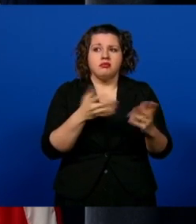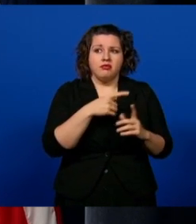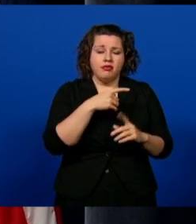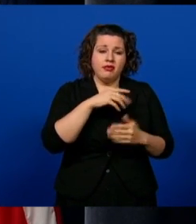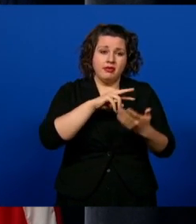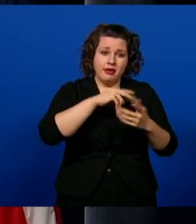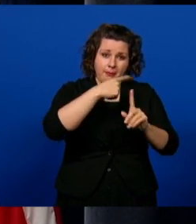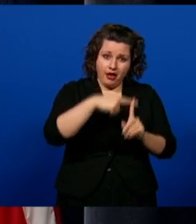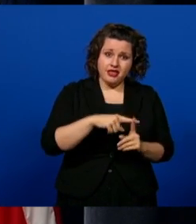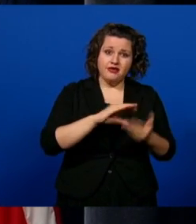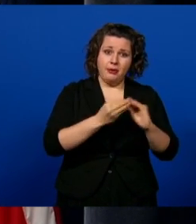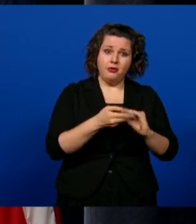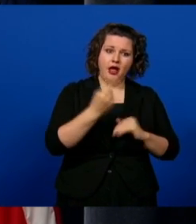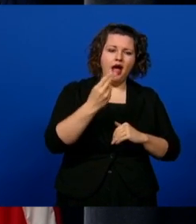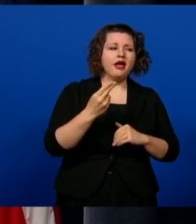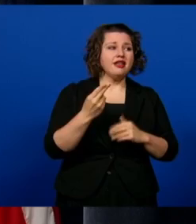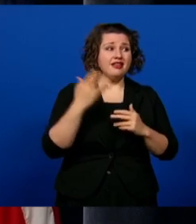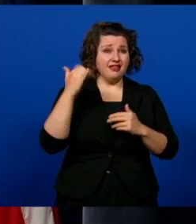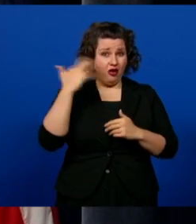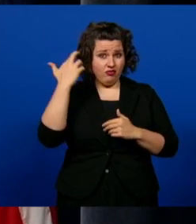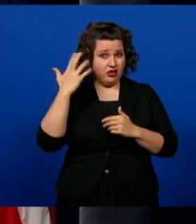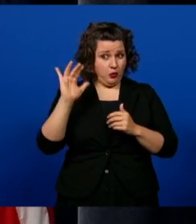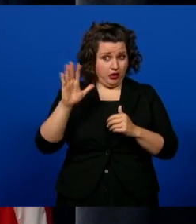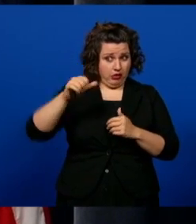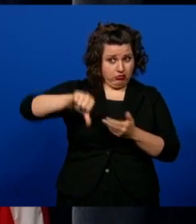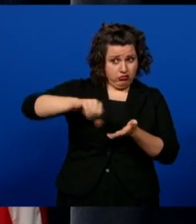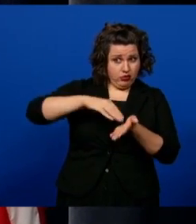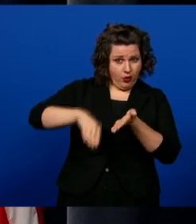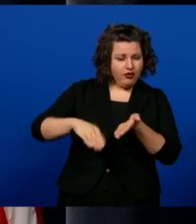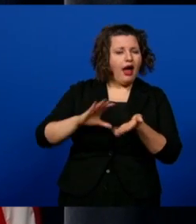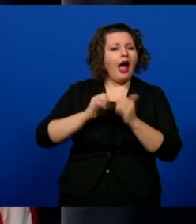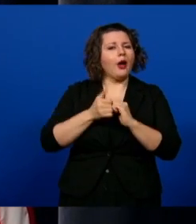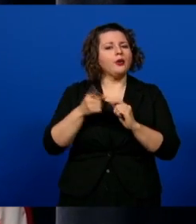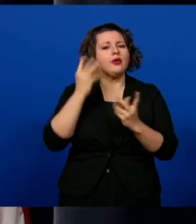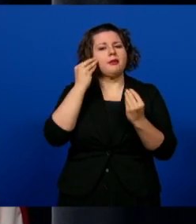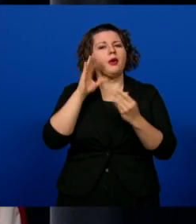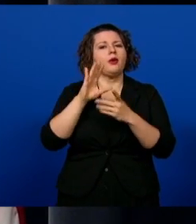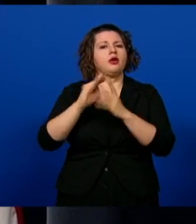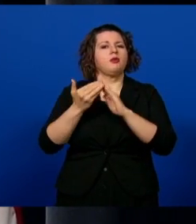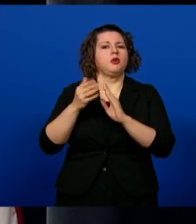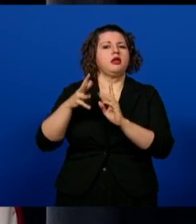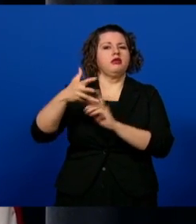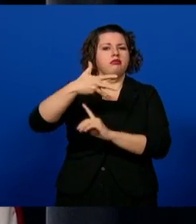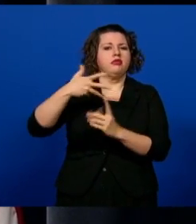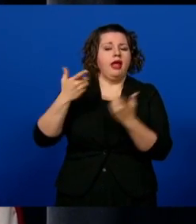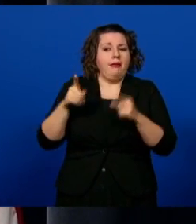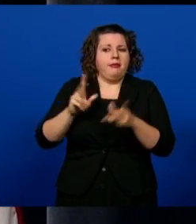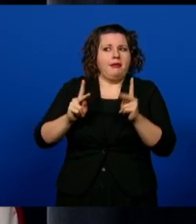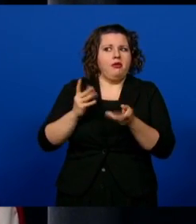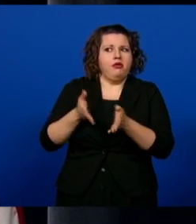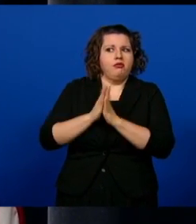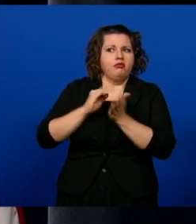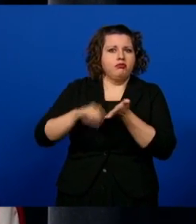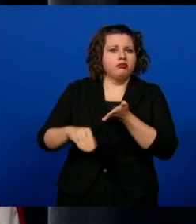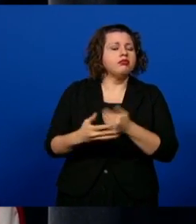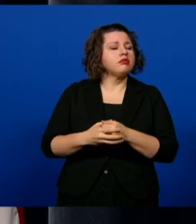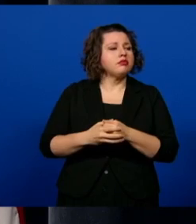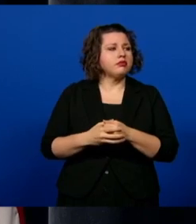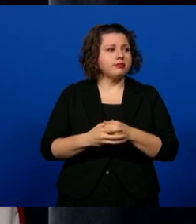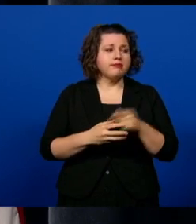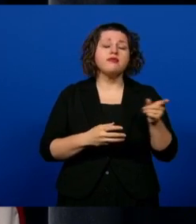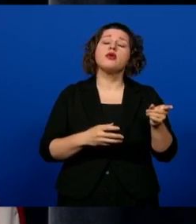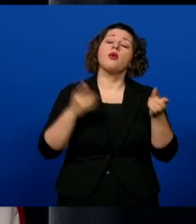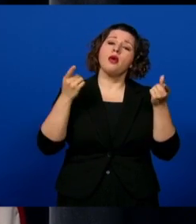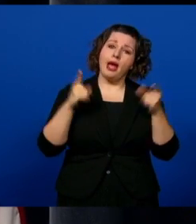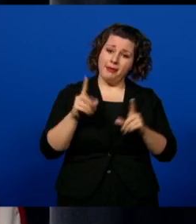a waiver? How are you going to consider that community context when people request waivers? So I think what we do when those applications come